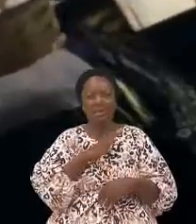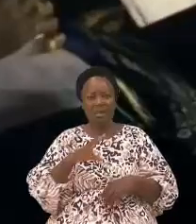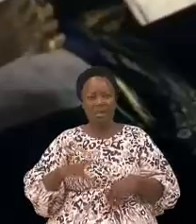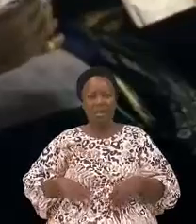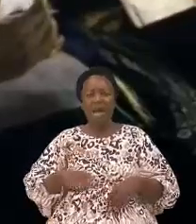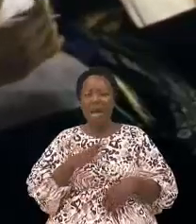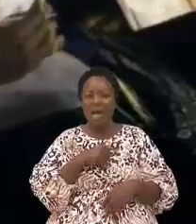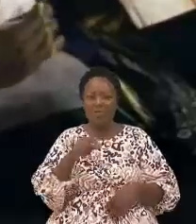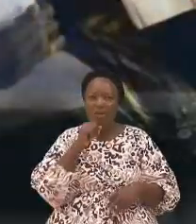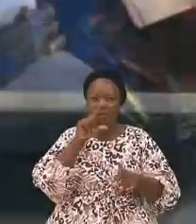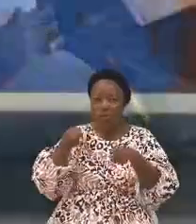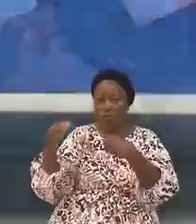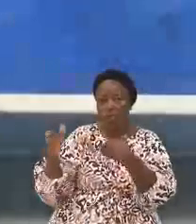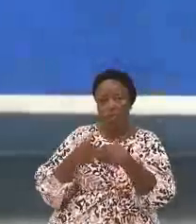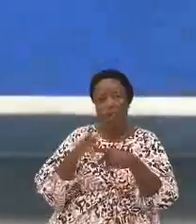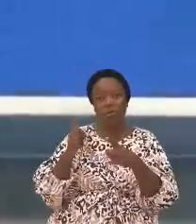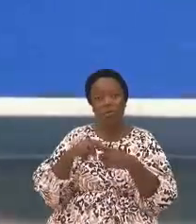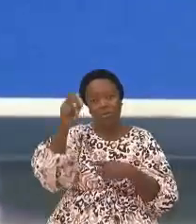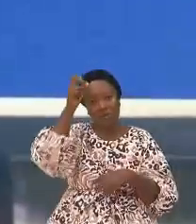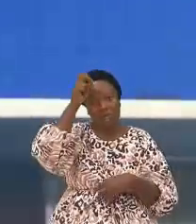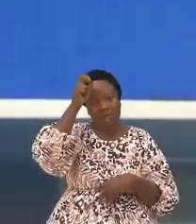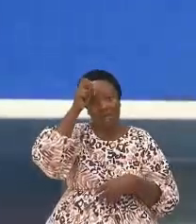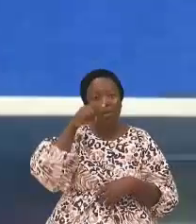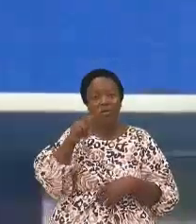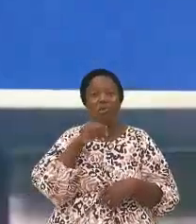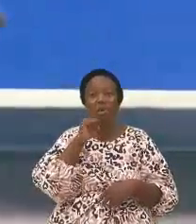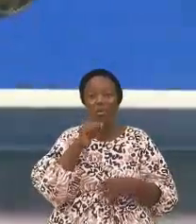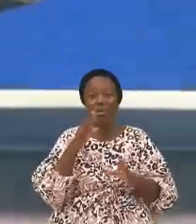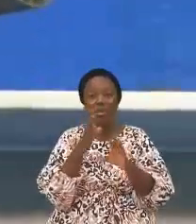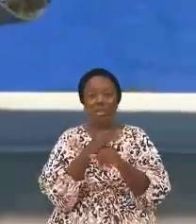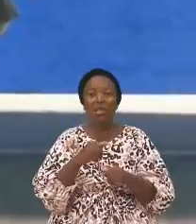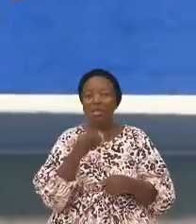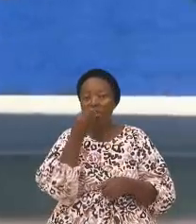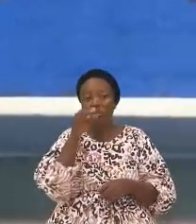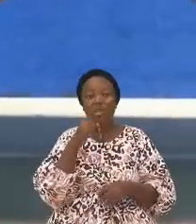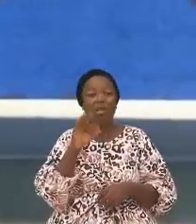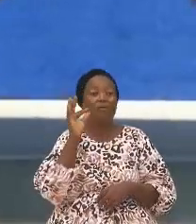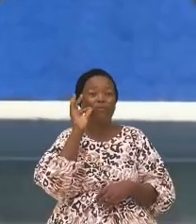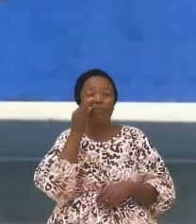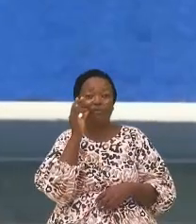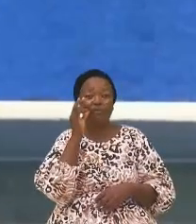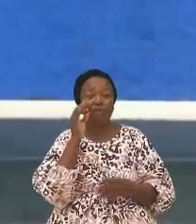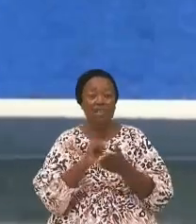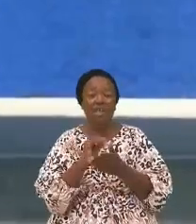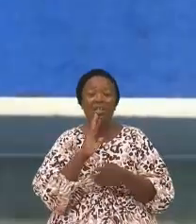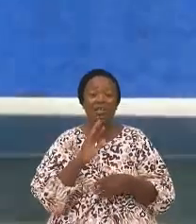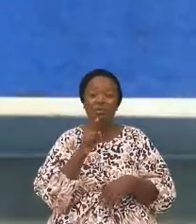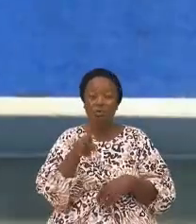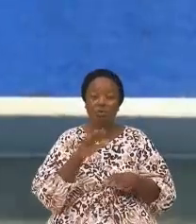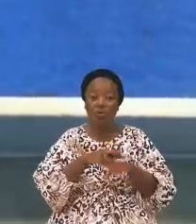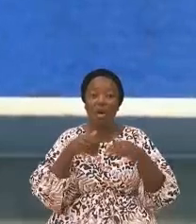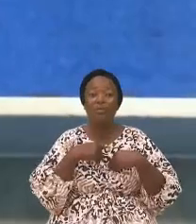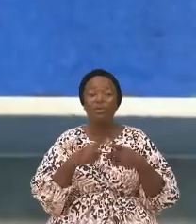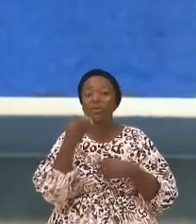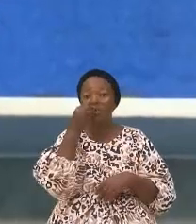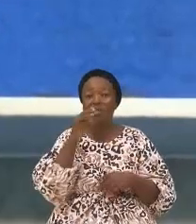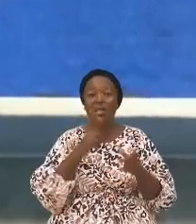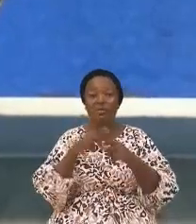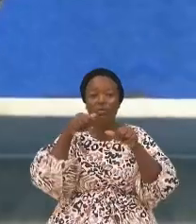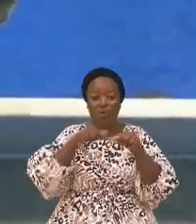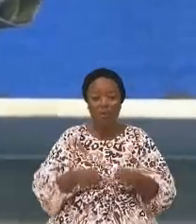Christ and you abide in Christ and you are not going back to Satan, you are not taking the forbidden